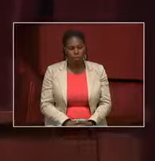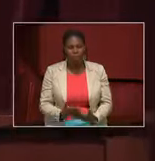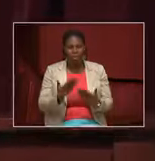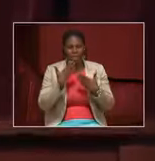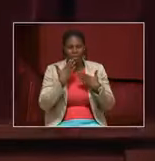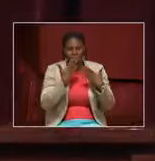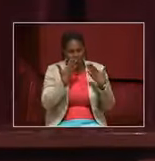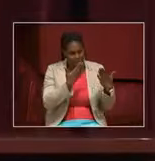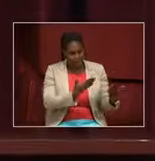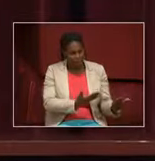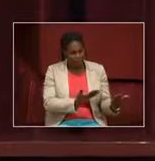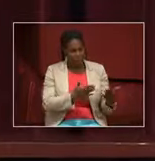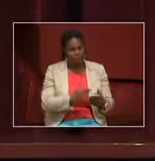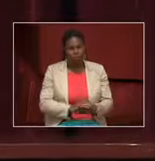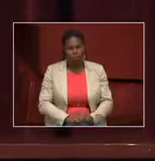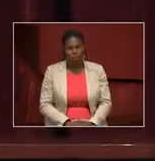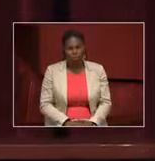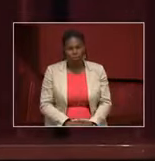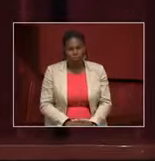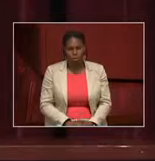Thank you so much, Nancy.